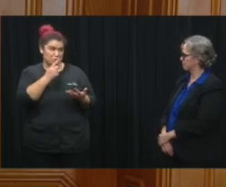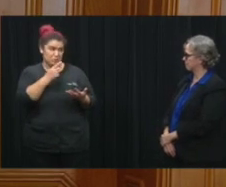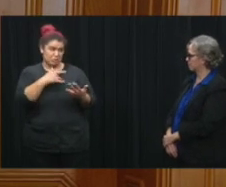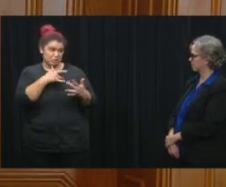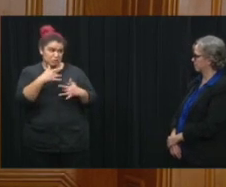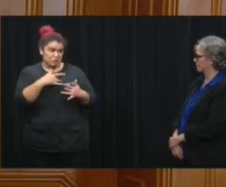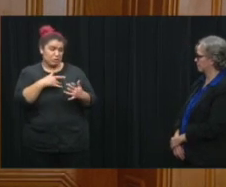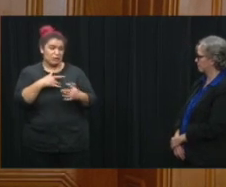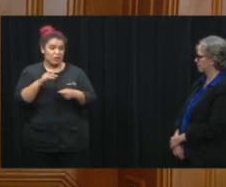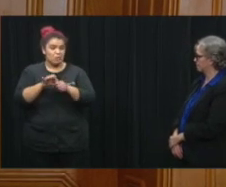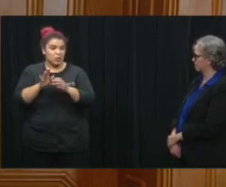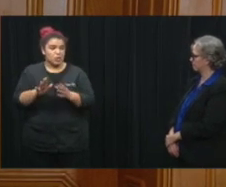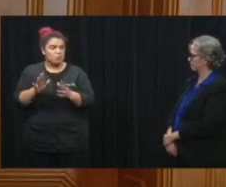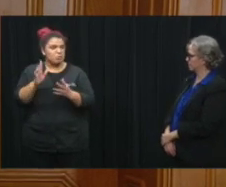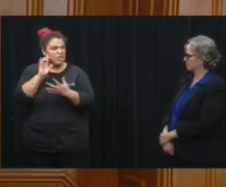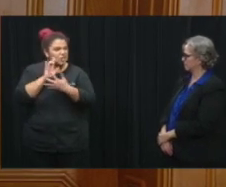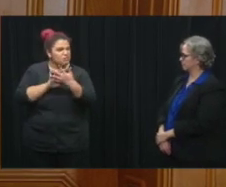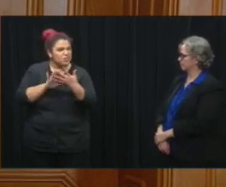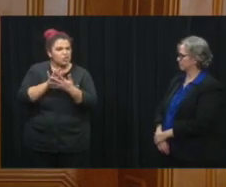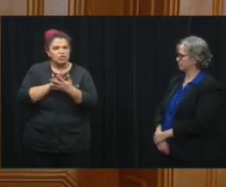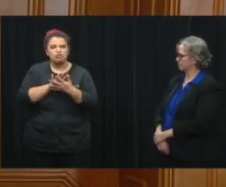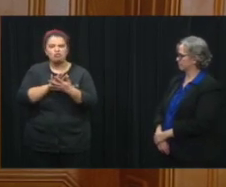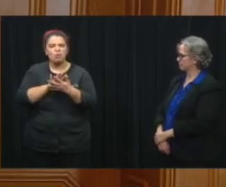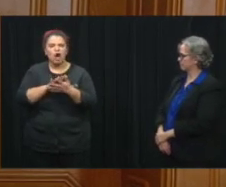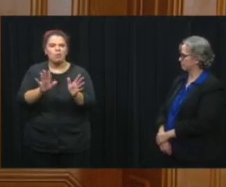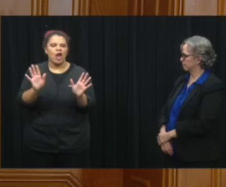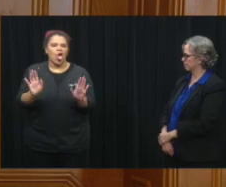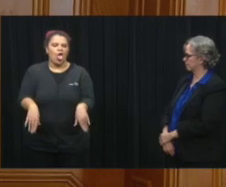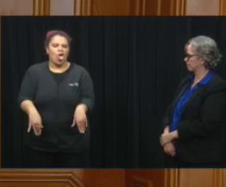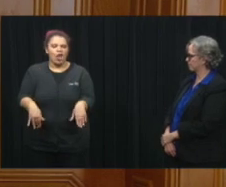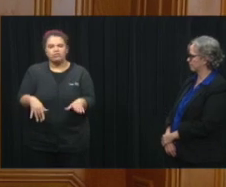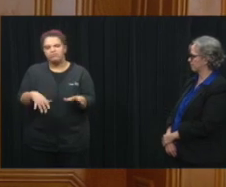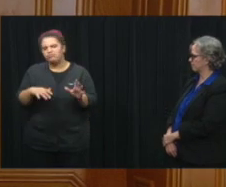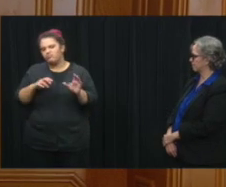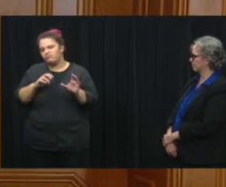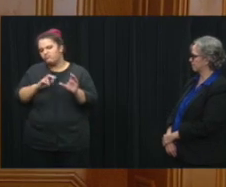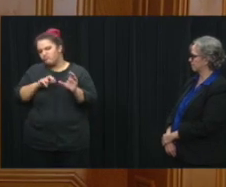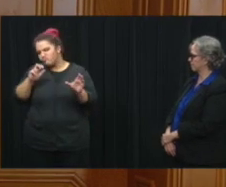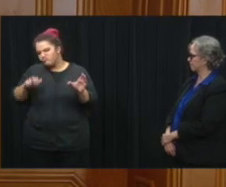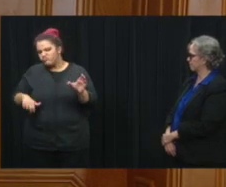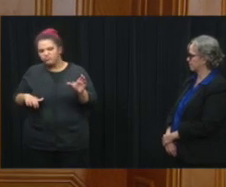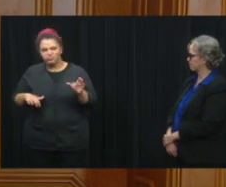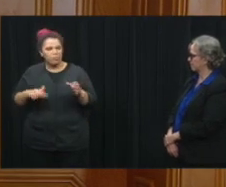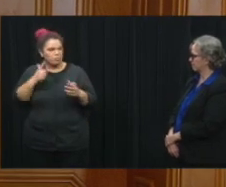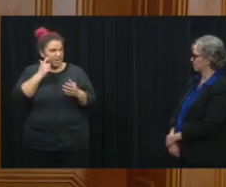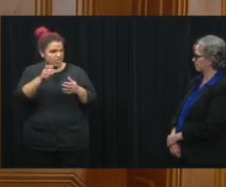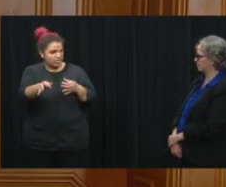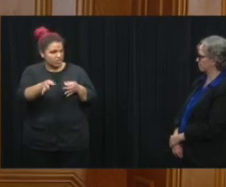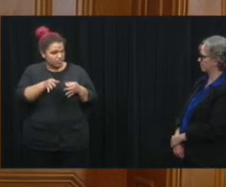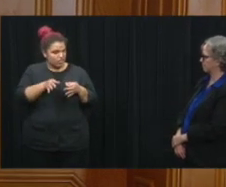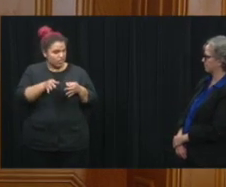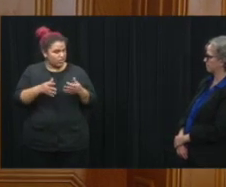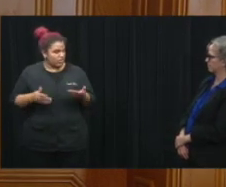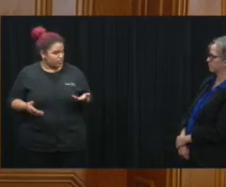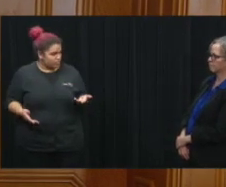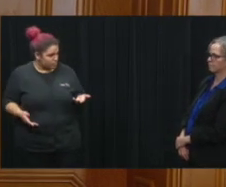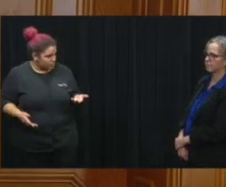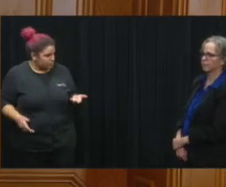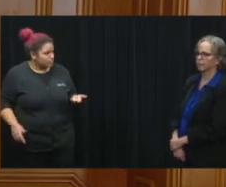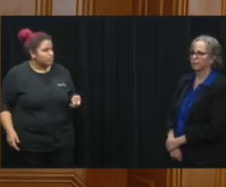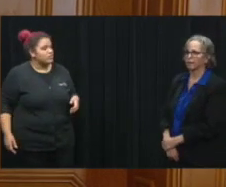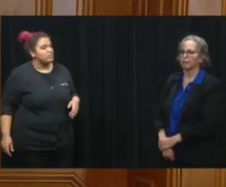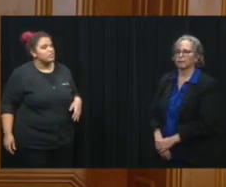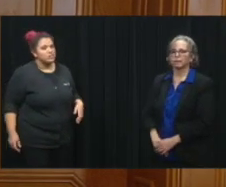or disenfranchised by the timeline that's in the bill? Well, the timeline was not, as you pointed out, not